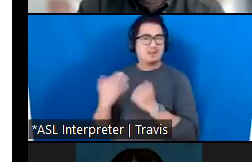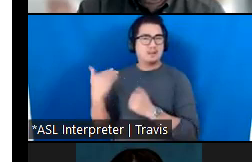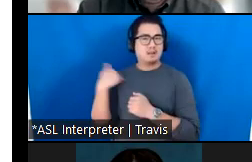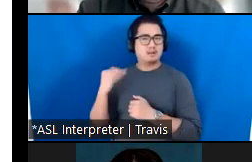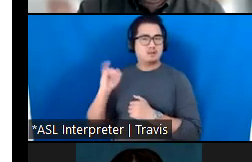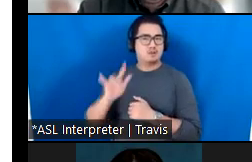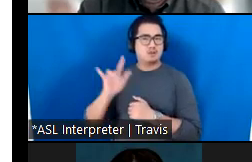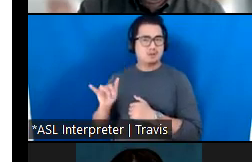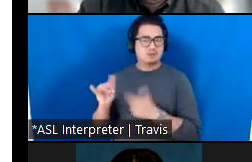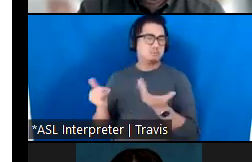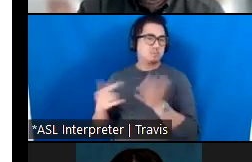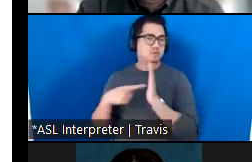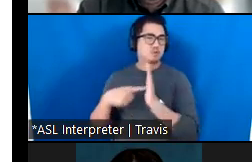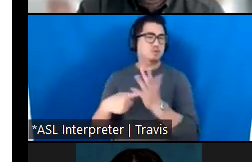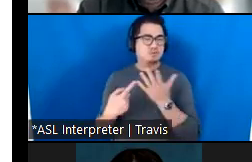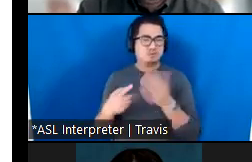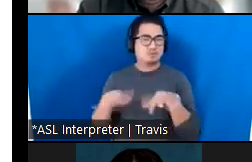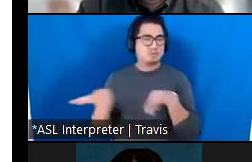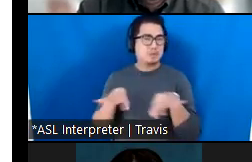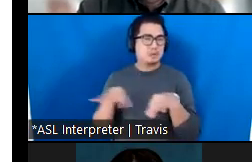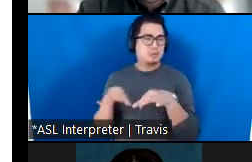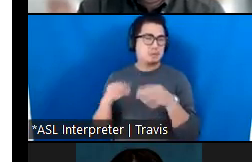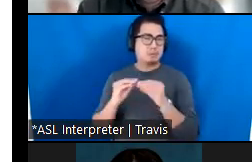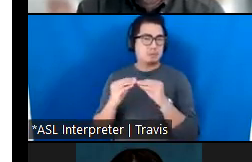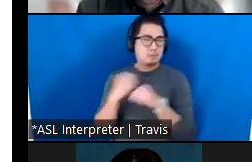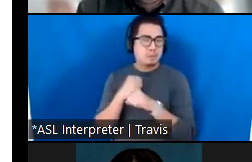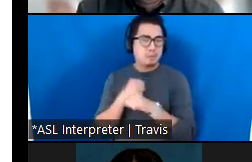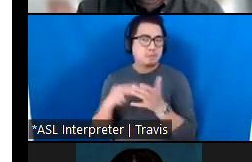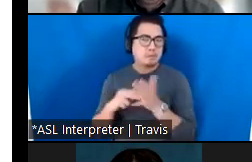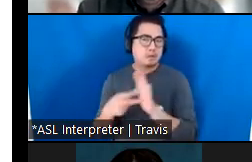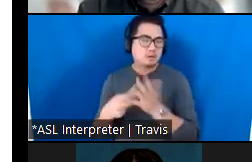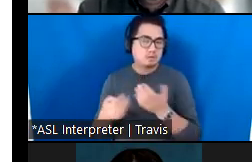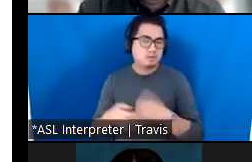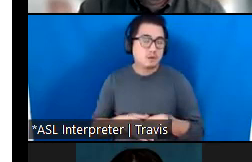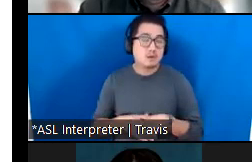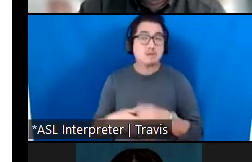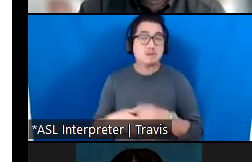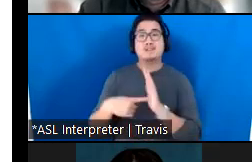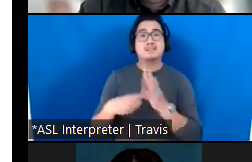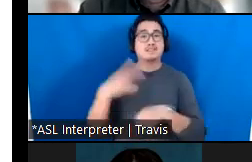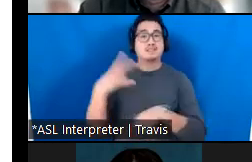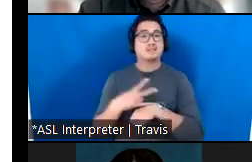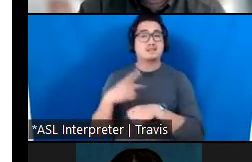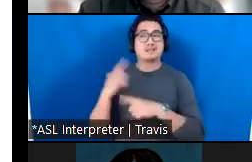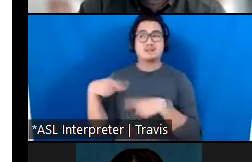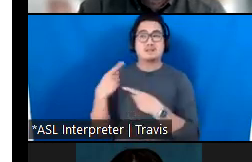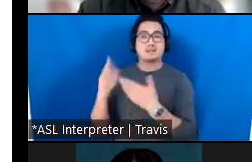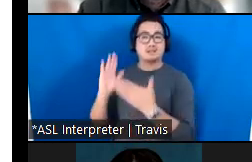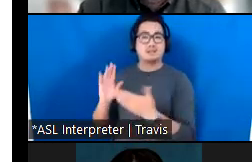of what these numbers mean and what they translate into. In a recent just 7-day period, we had 10 people who were